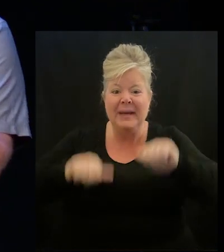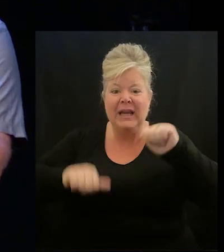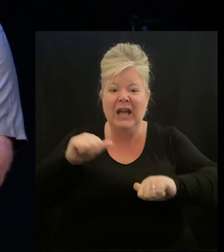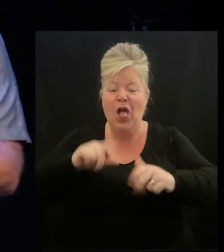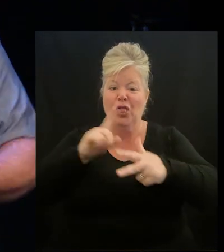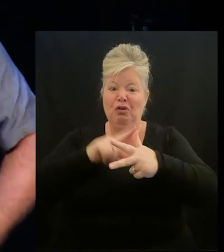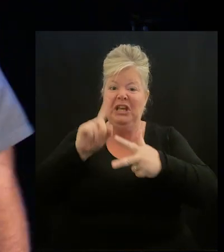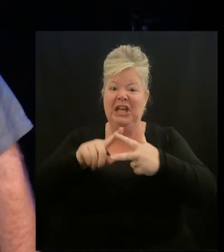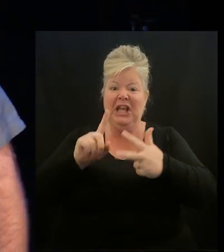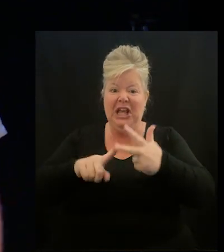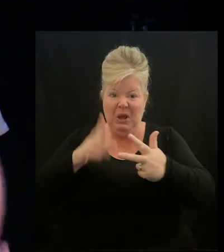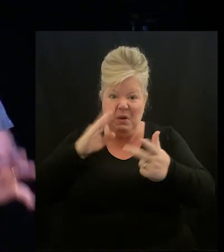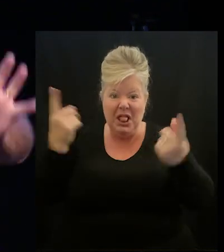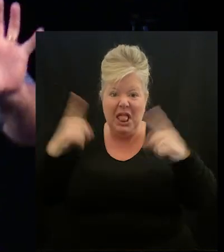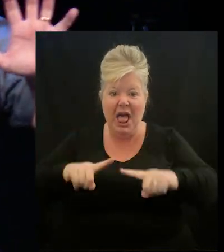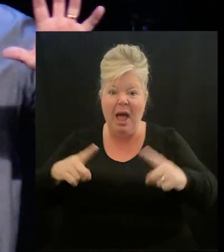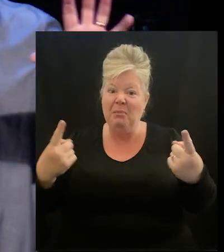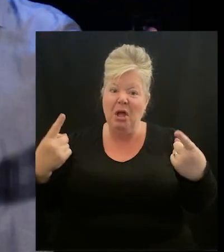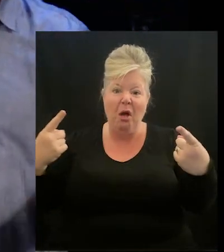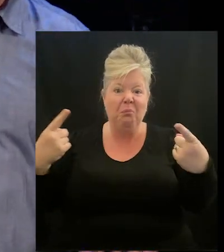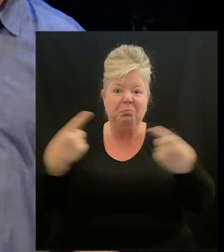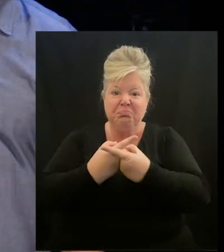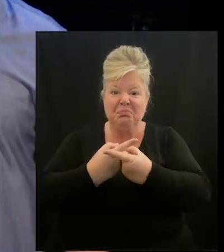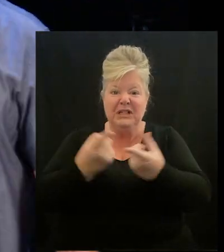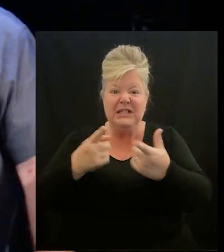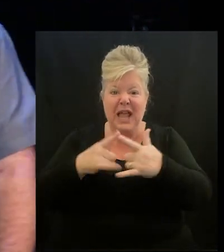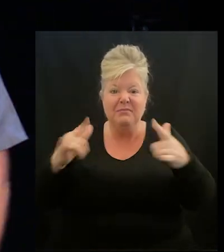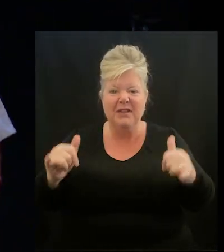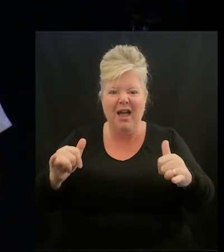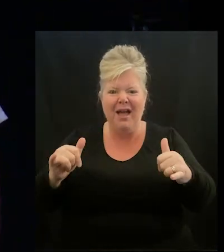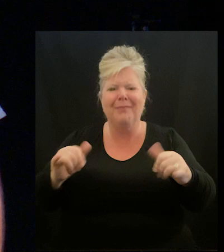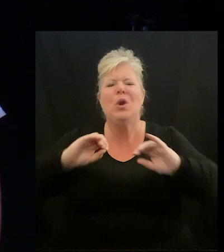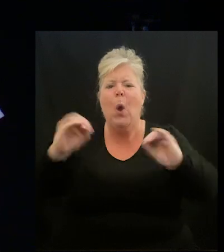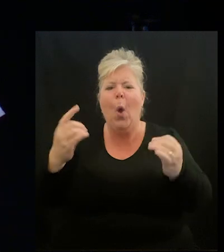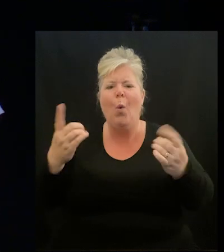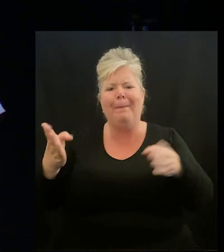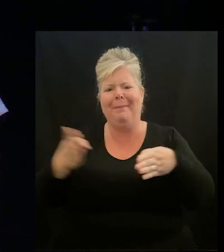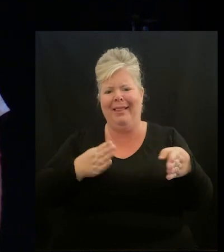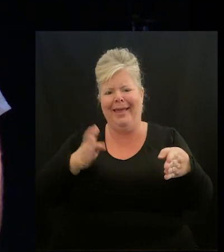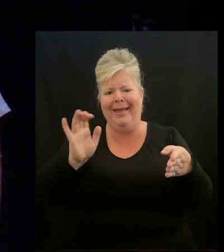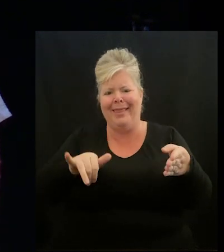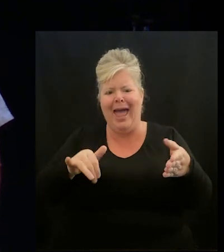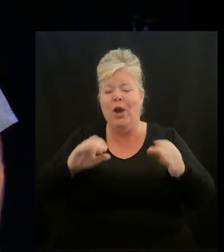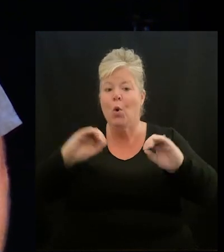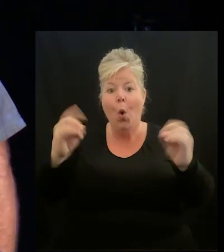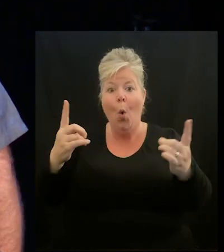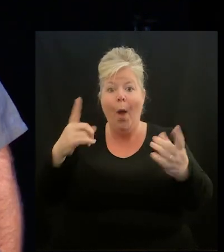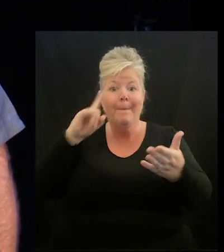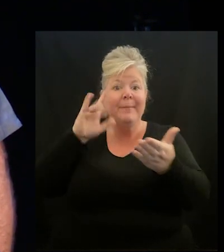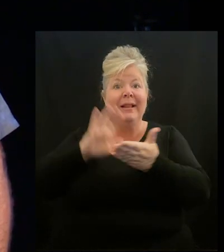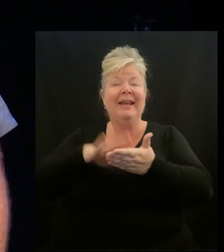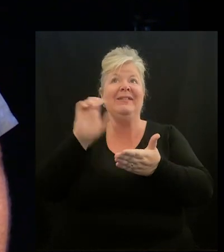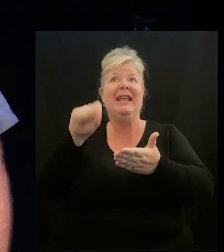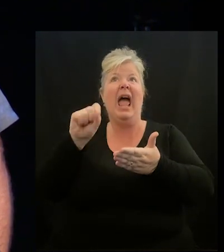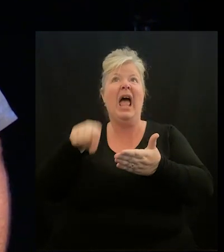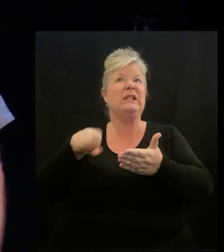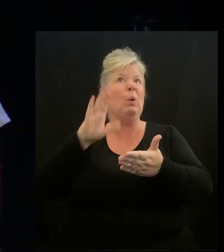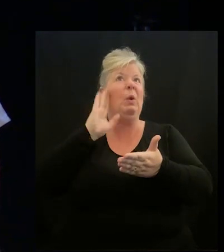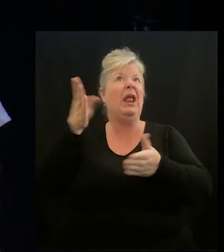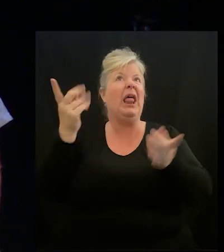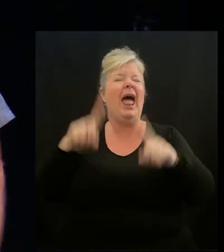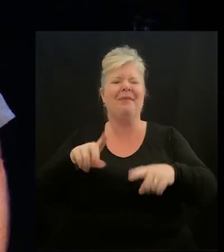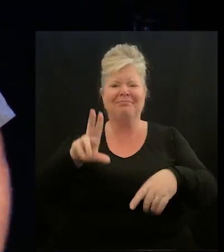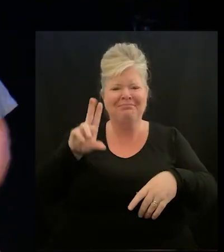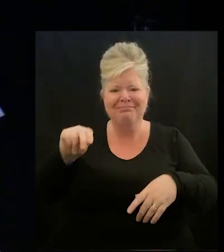all three of these things converge at the same time. I've not talked to one person who believed that those three things could